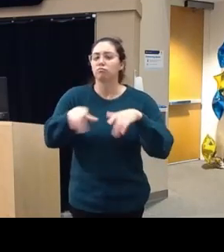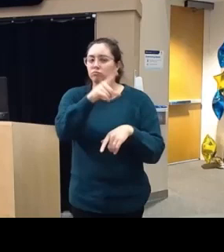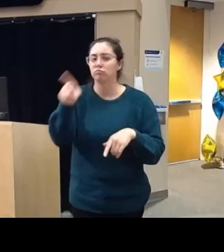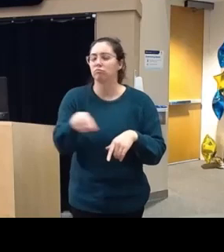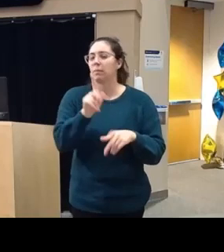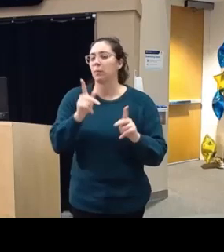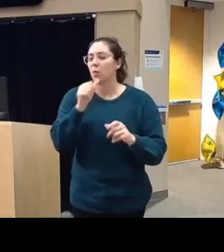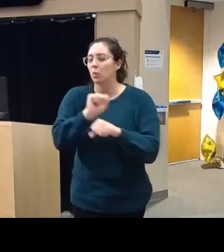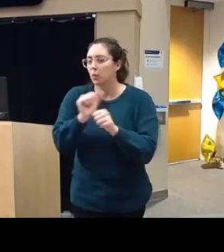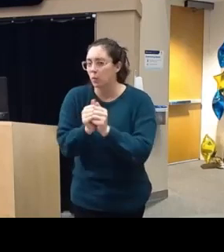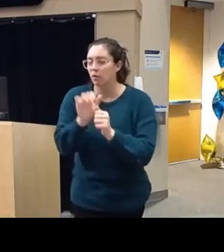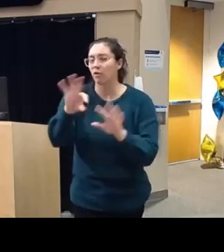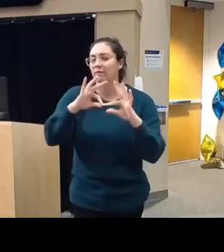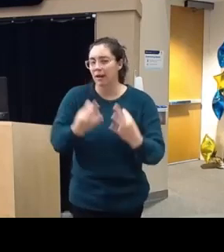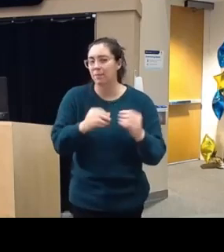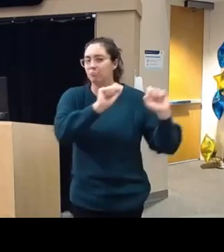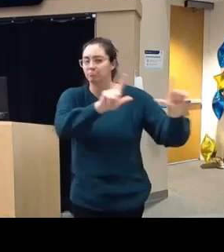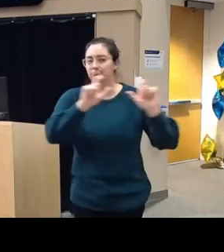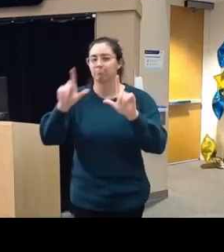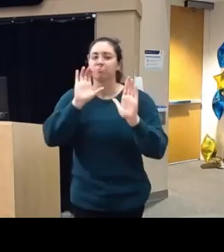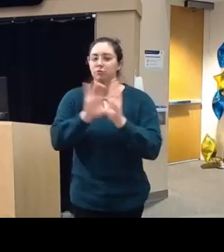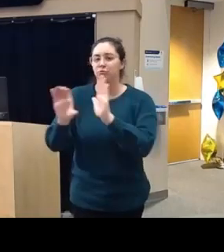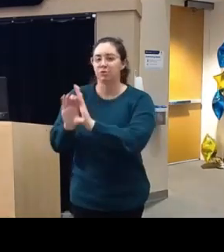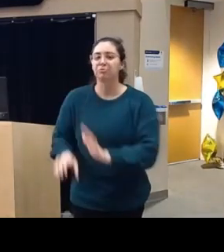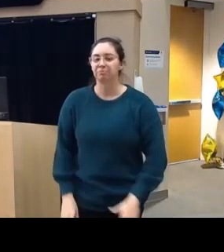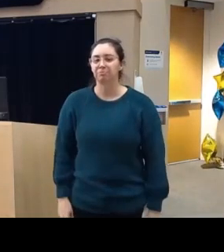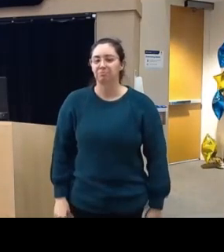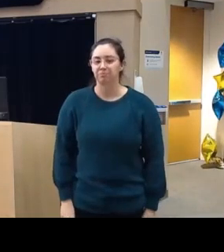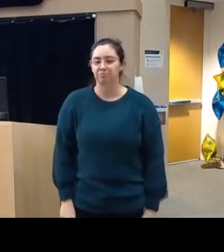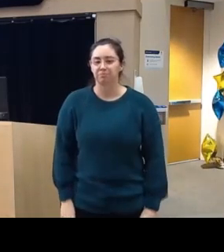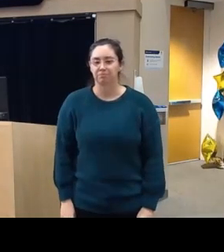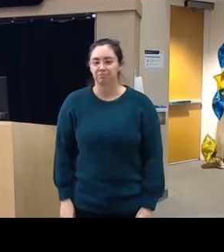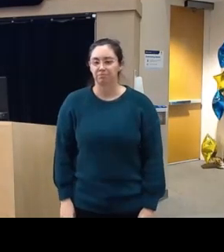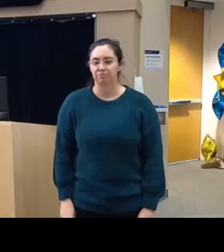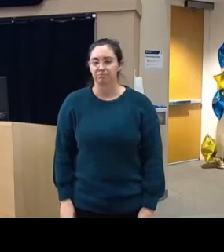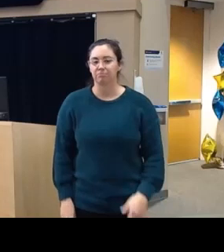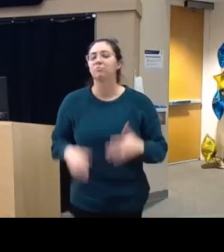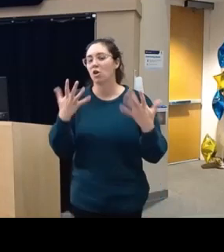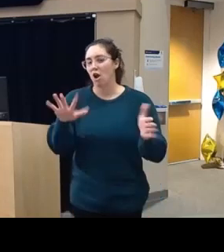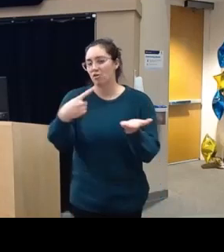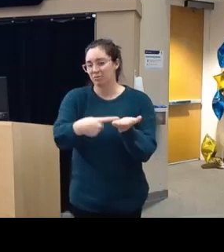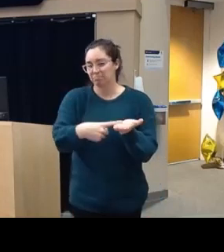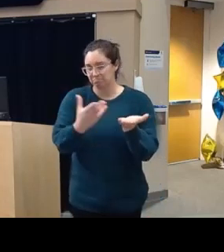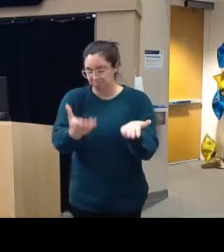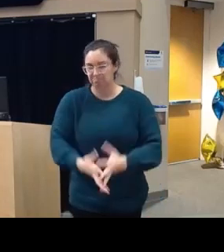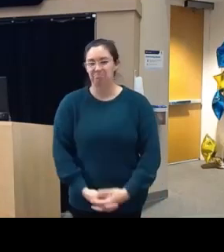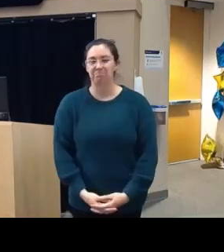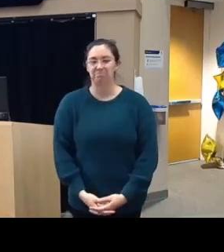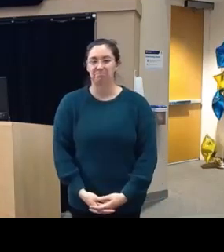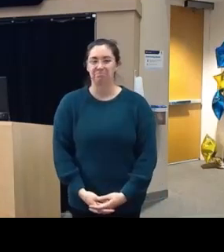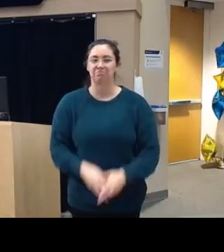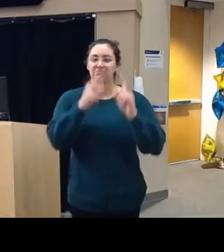of people I work with and their families. Okay, so, we already talked about this. These are